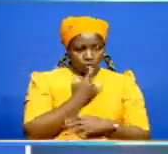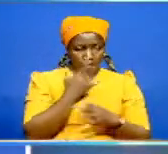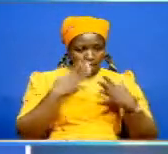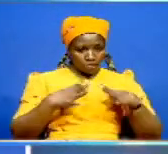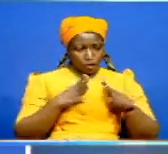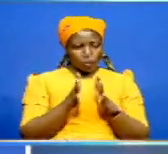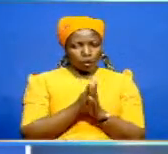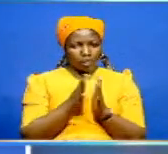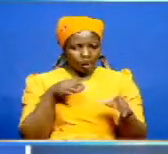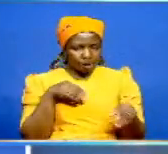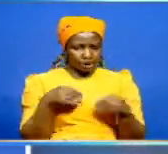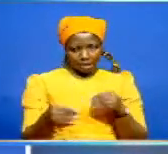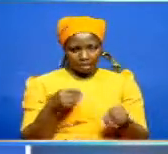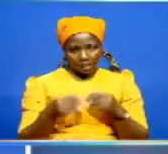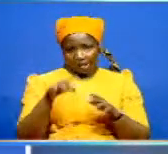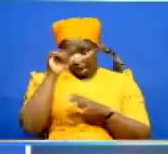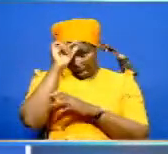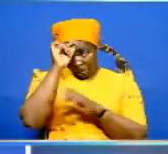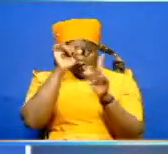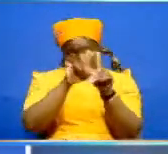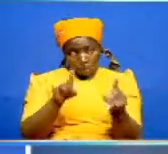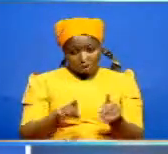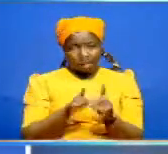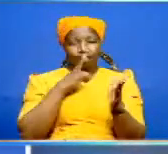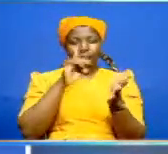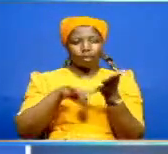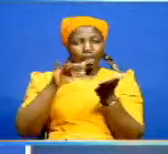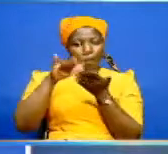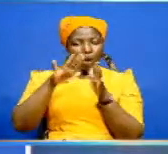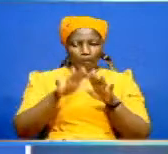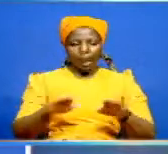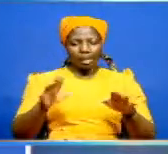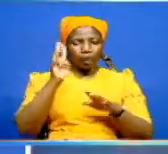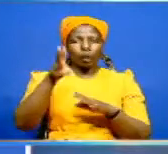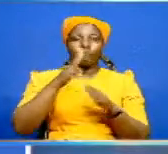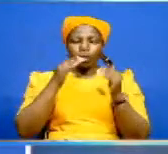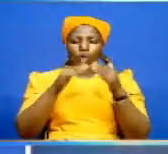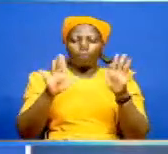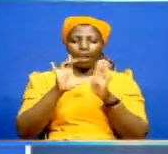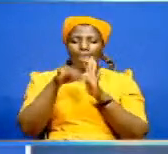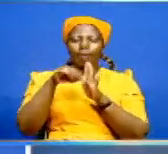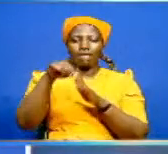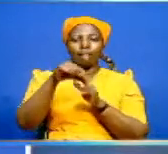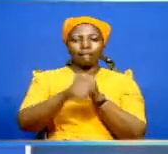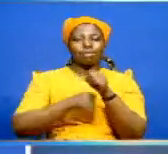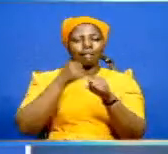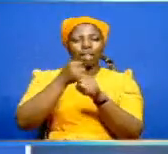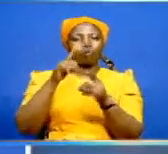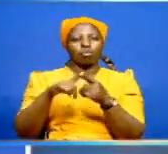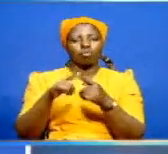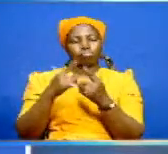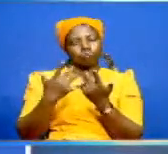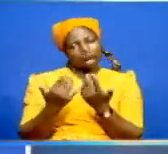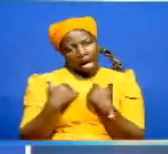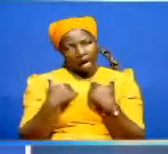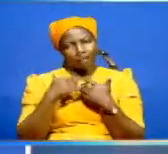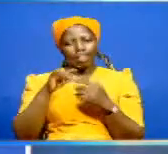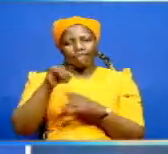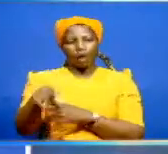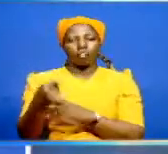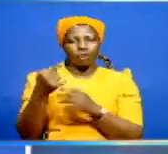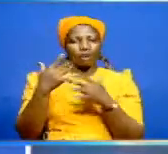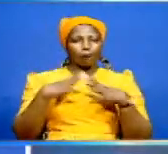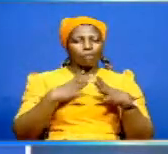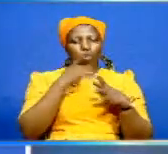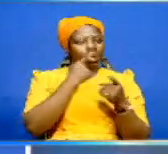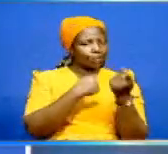with disability. The government has also said more markets will be opened later this year to accommodate thousands of street vendors who have